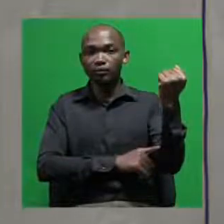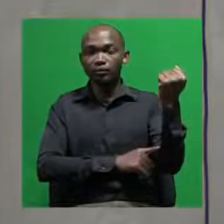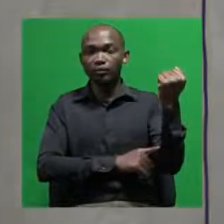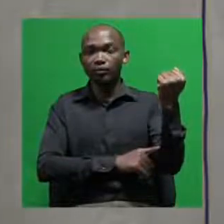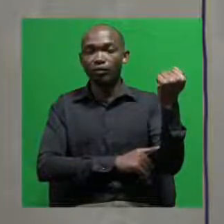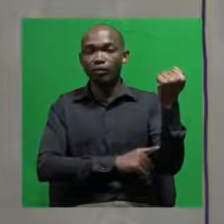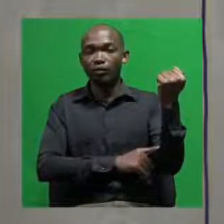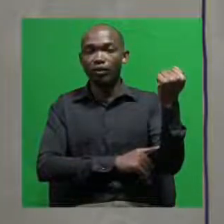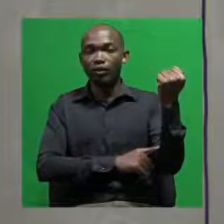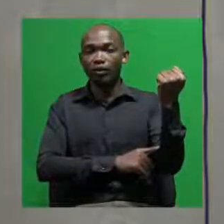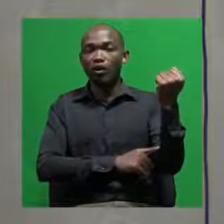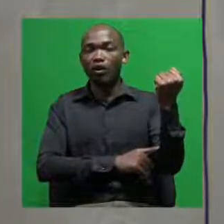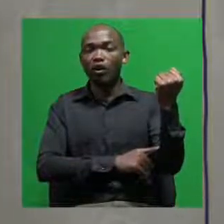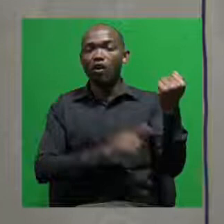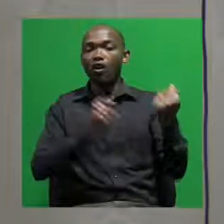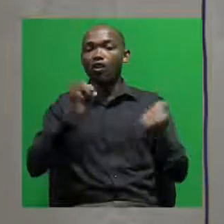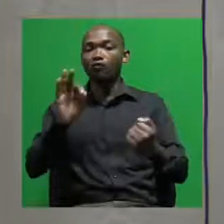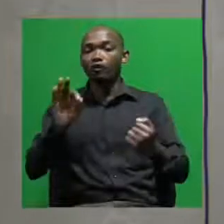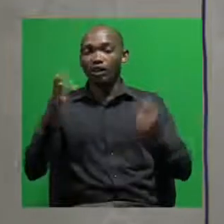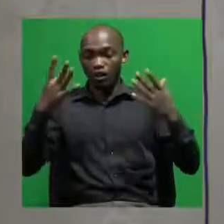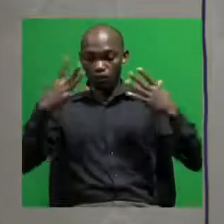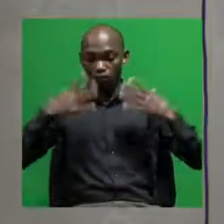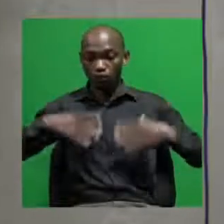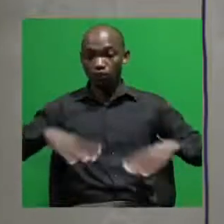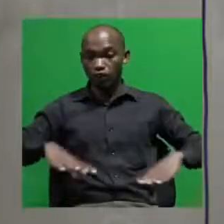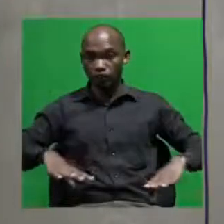of a body.